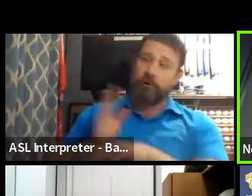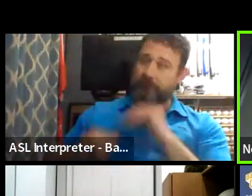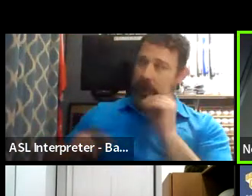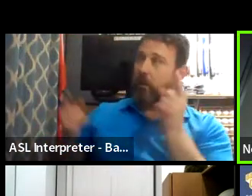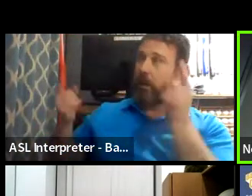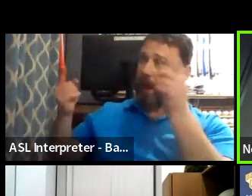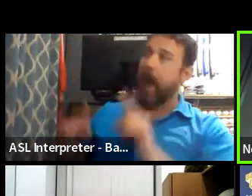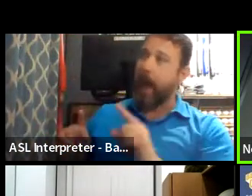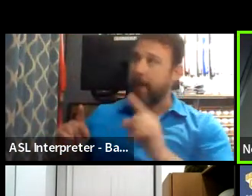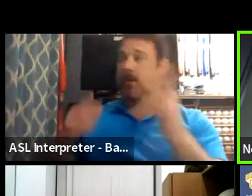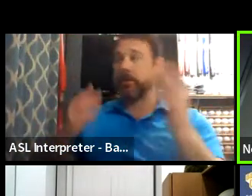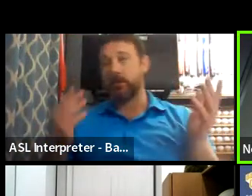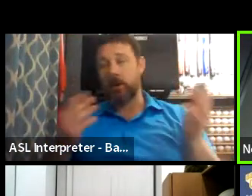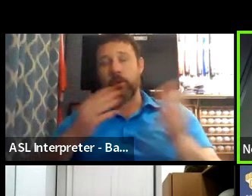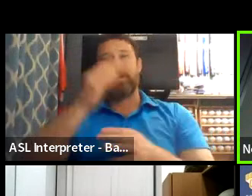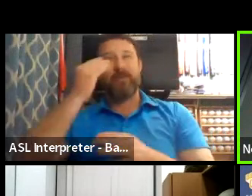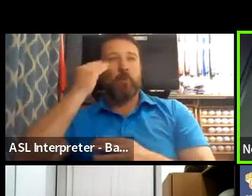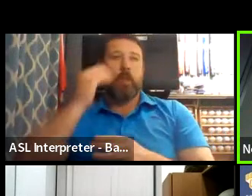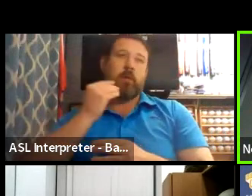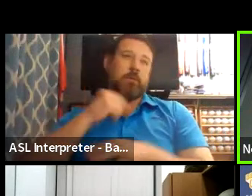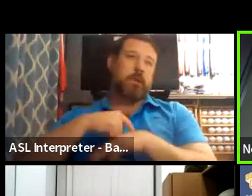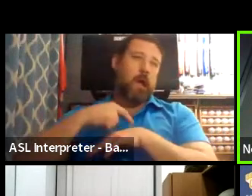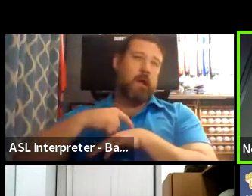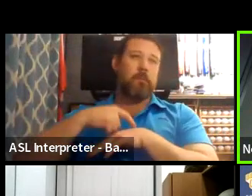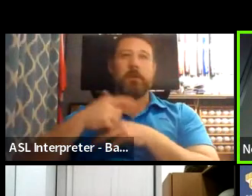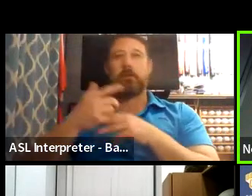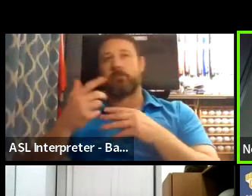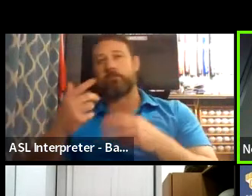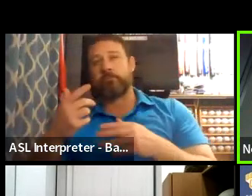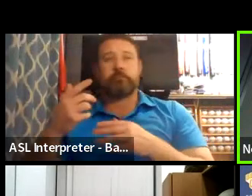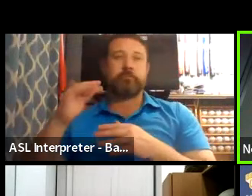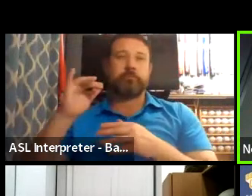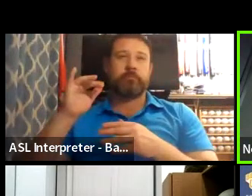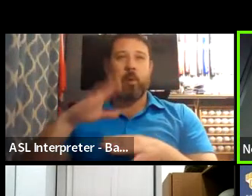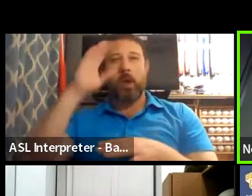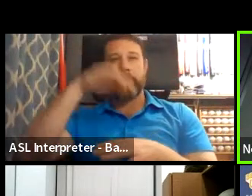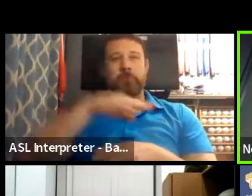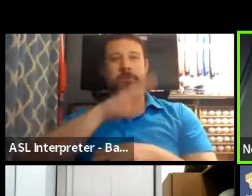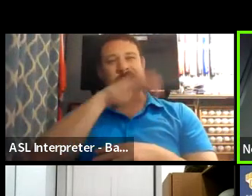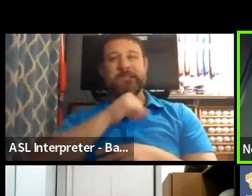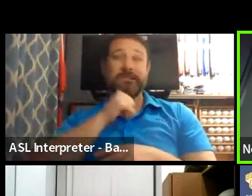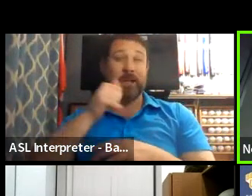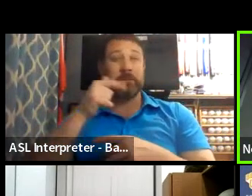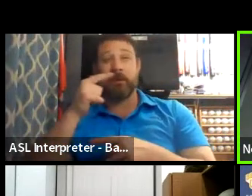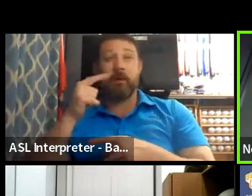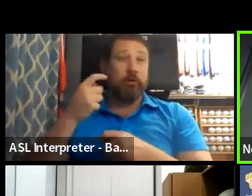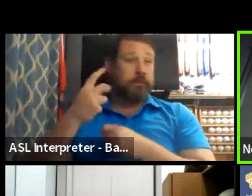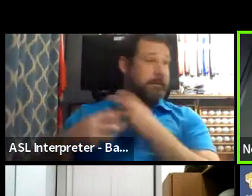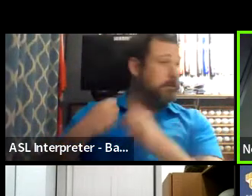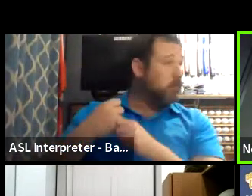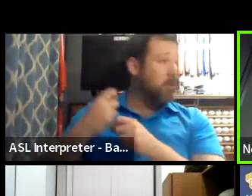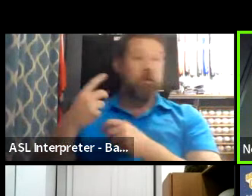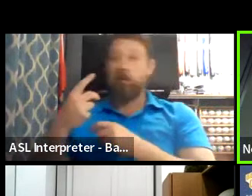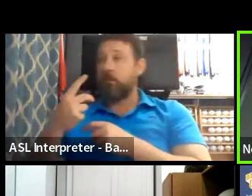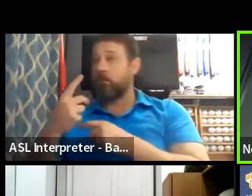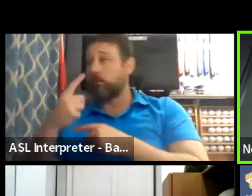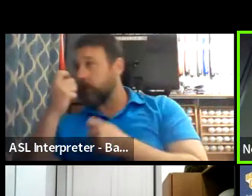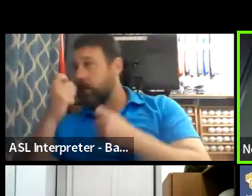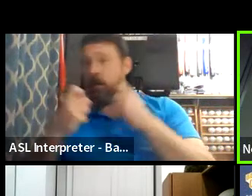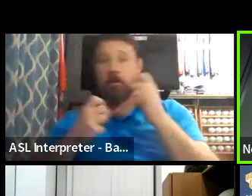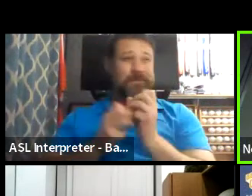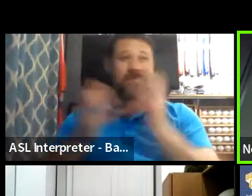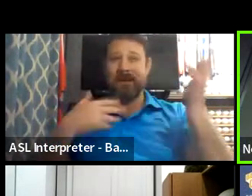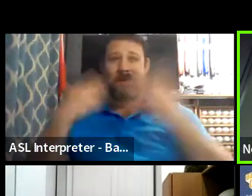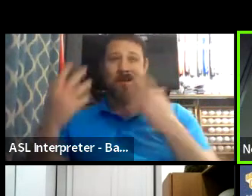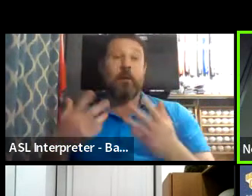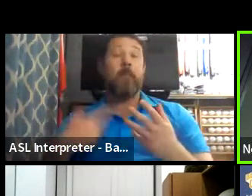happened, we've never quite known the timing of the waves. It's really not quite seasonal. So I guess I'm not fully ready to